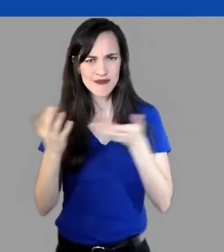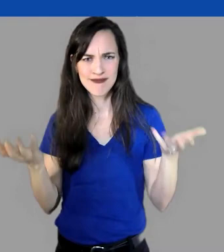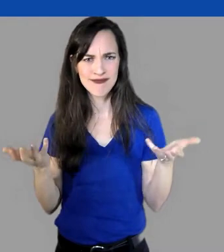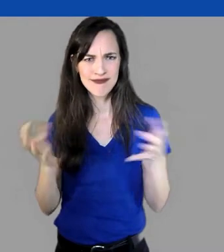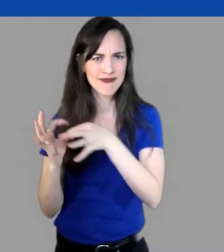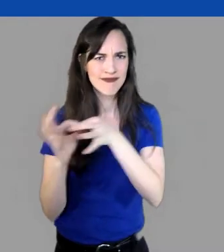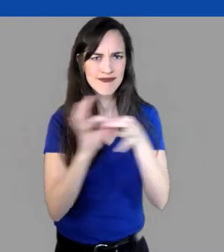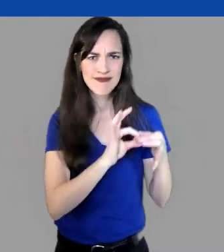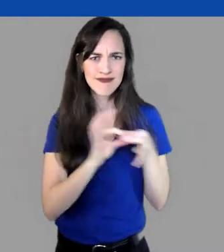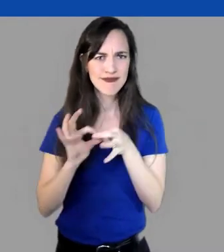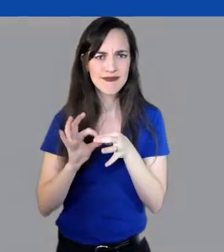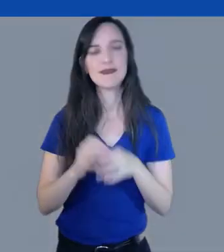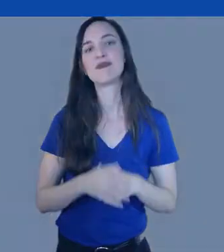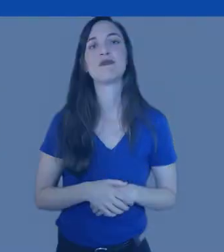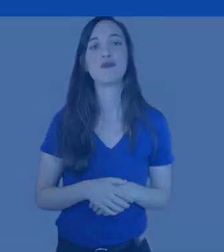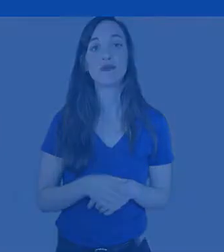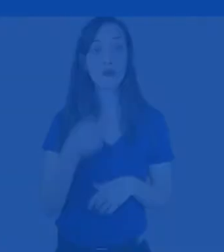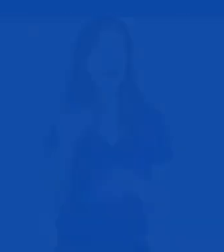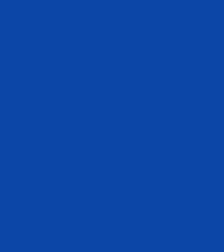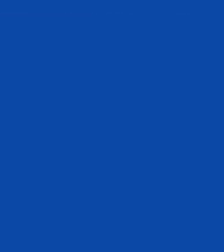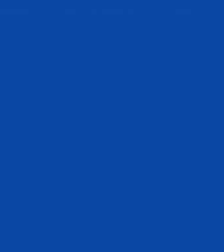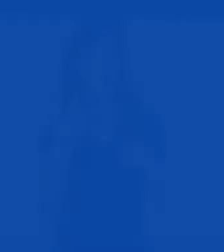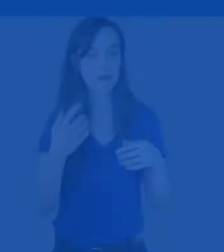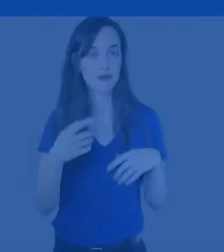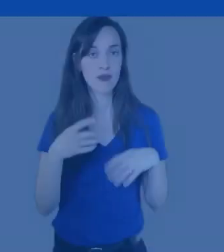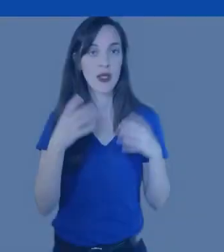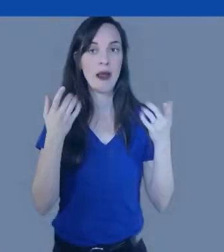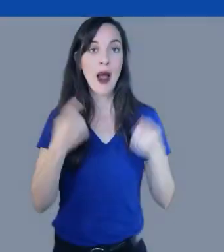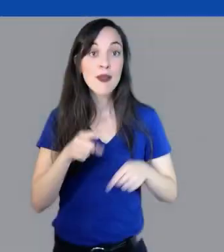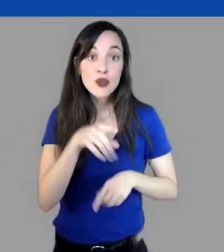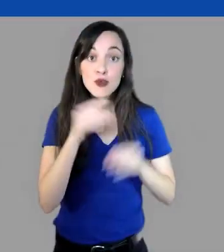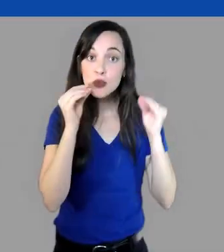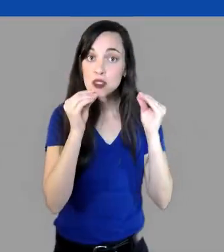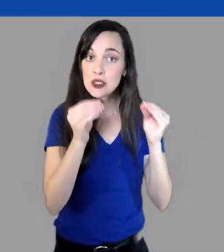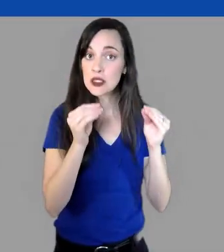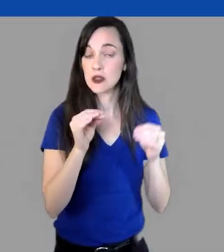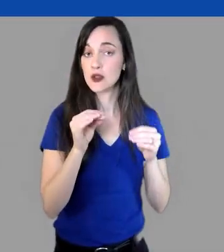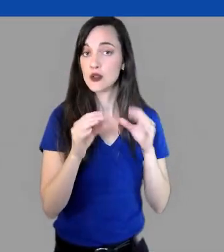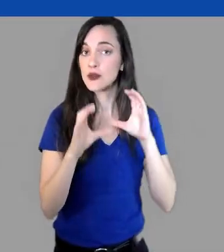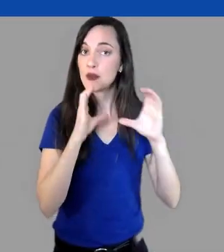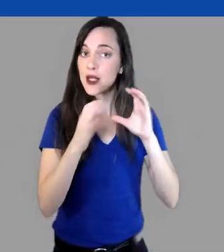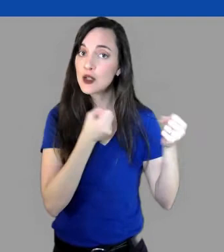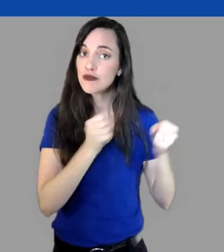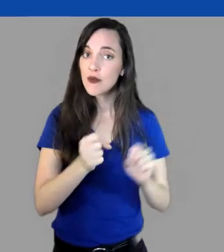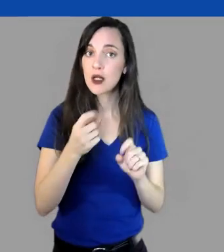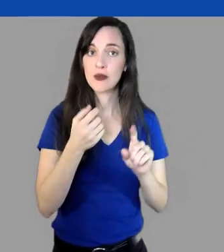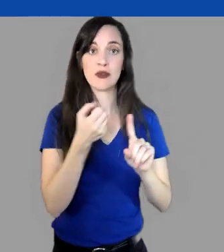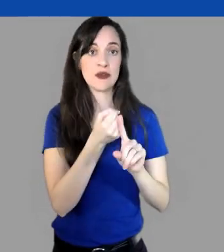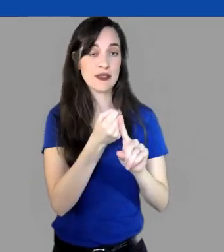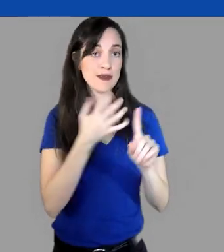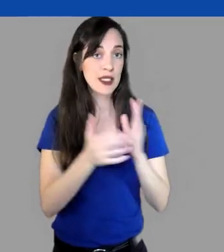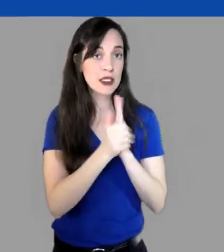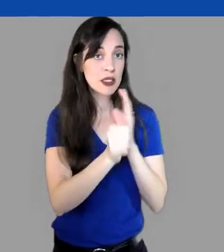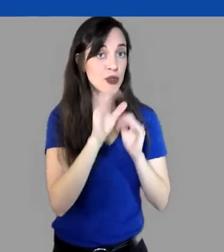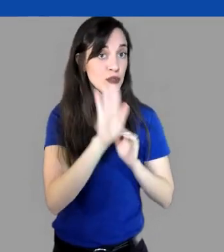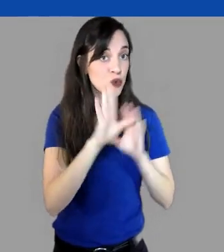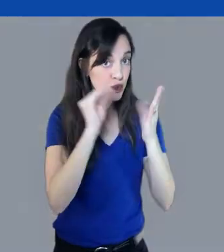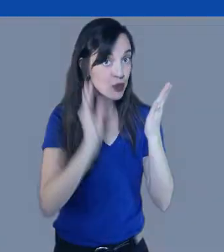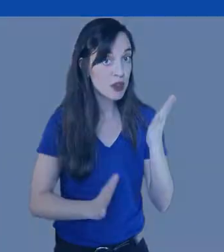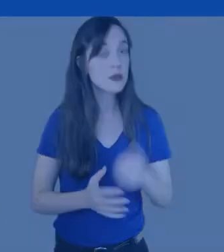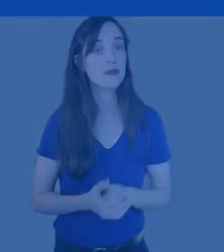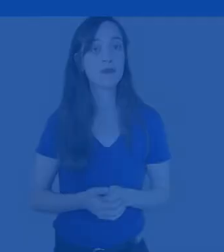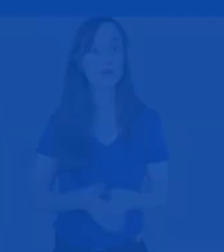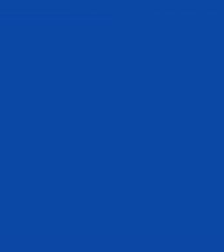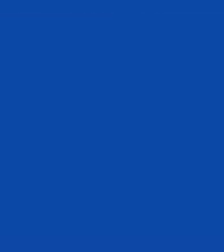HLPs and collaboration? Even though you may teach communication strategies via the Expanded Skills to your students